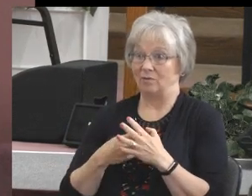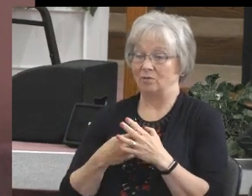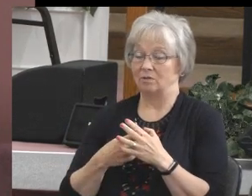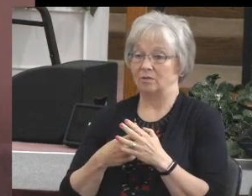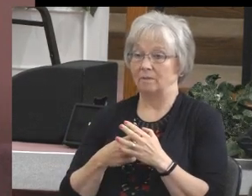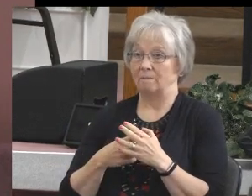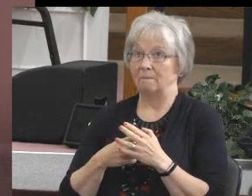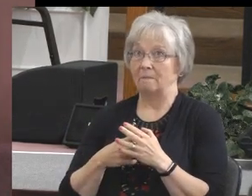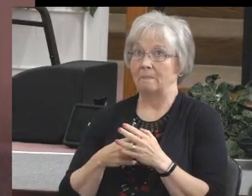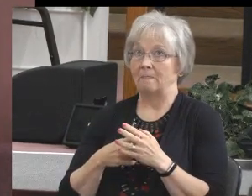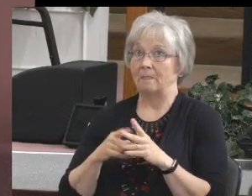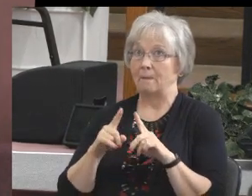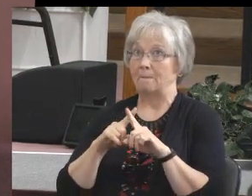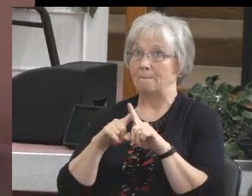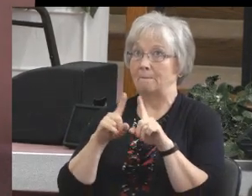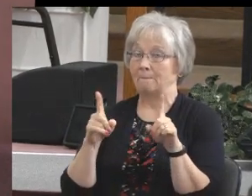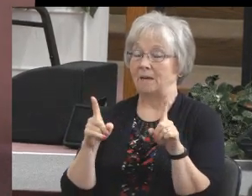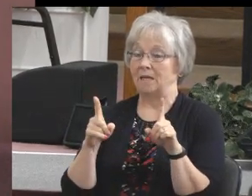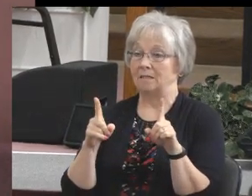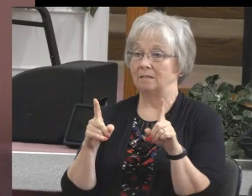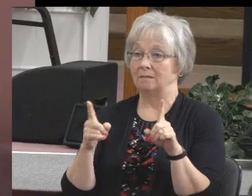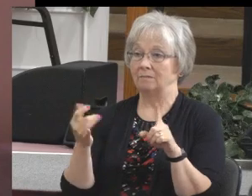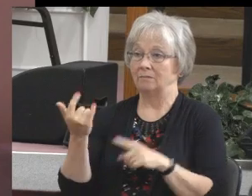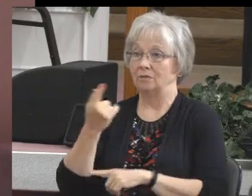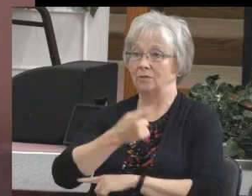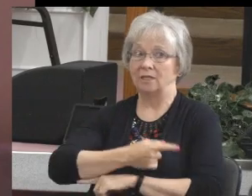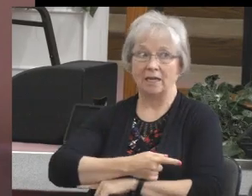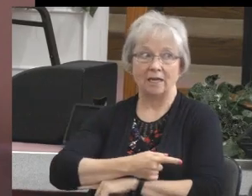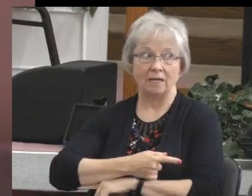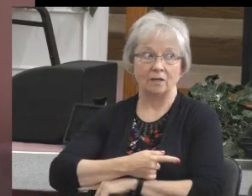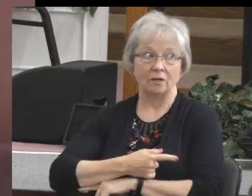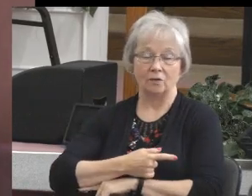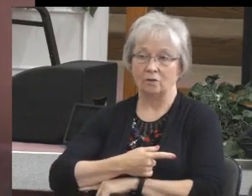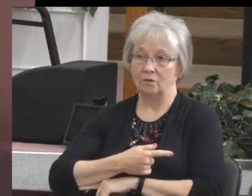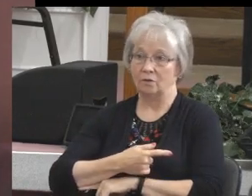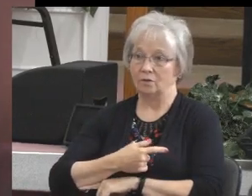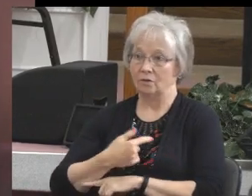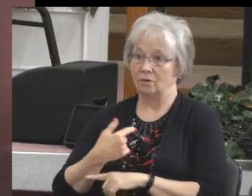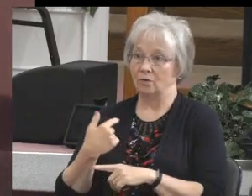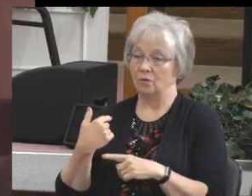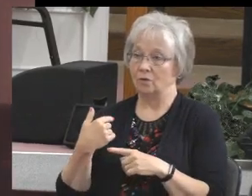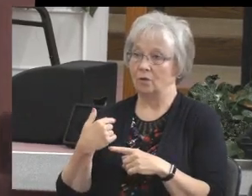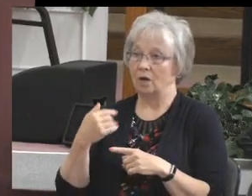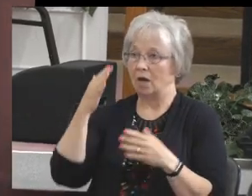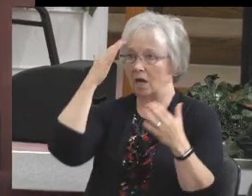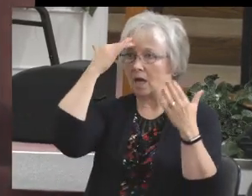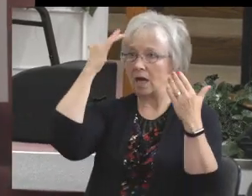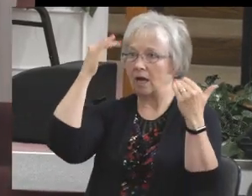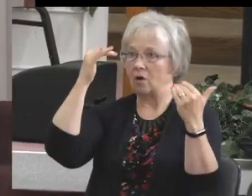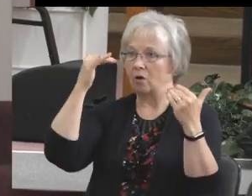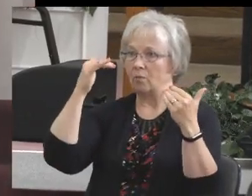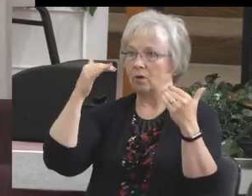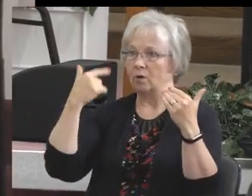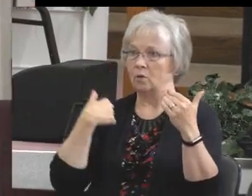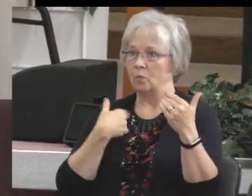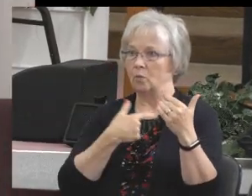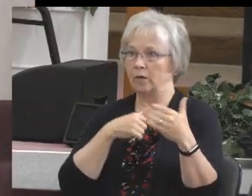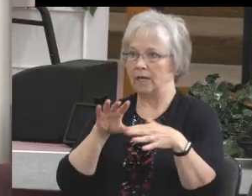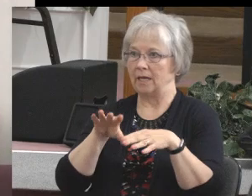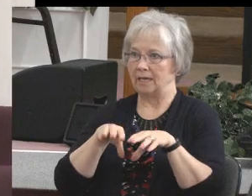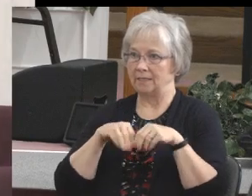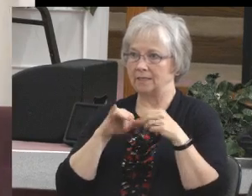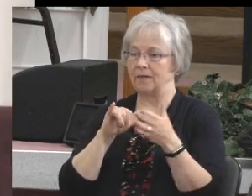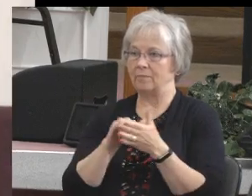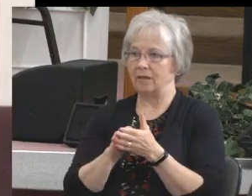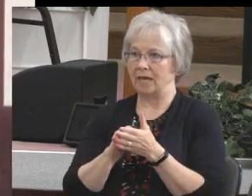But you know, today we wear that identity, I hope. I hope we own and wear that identity of